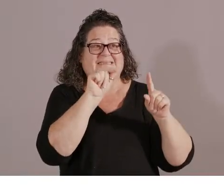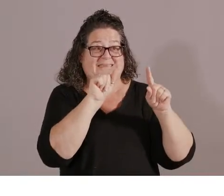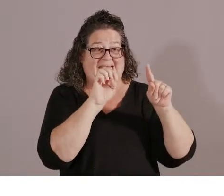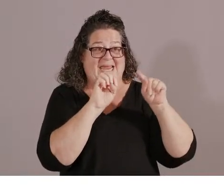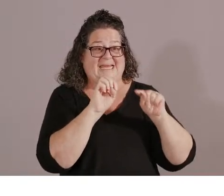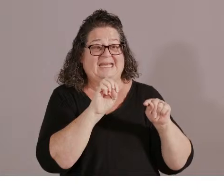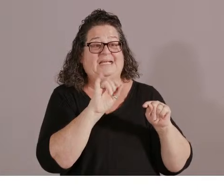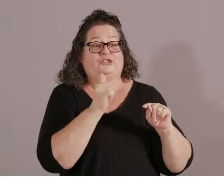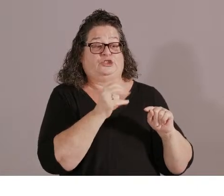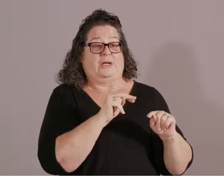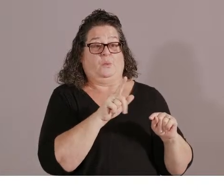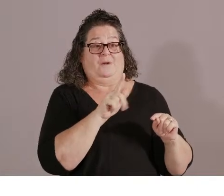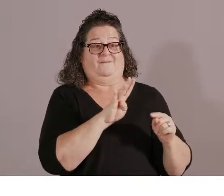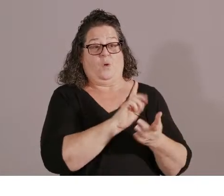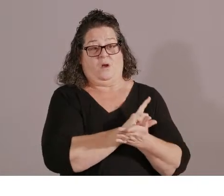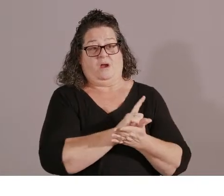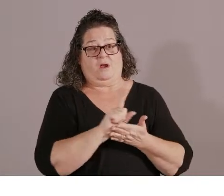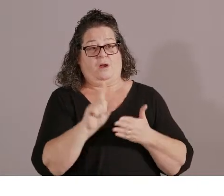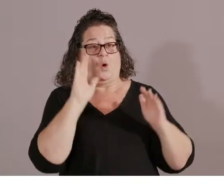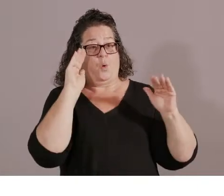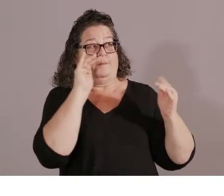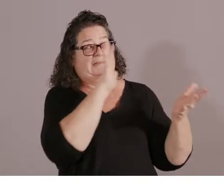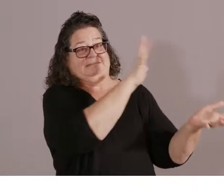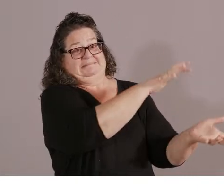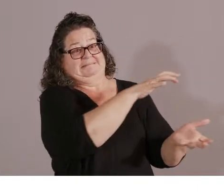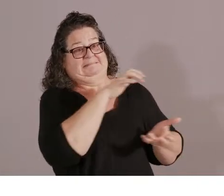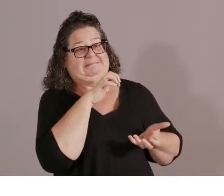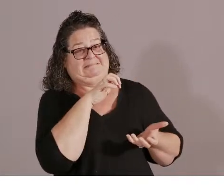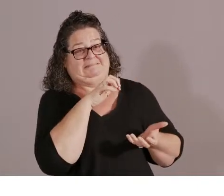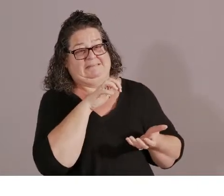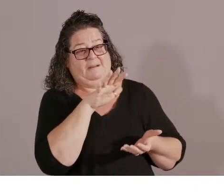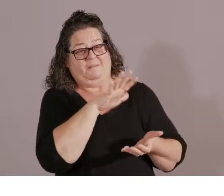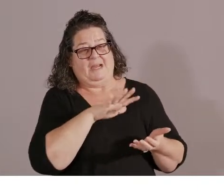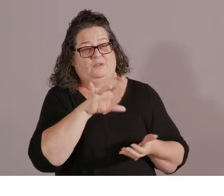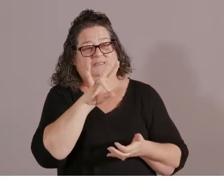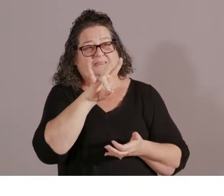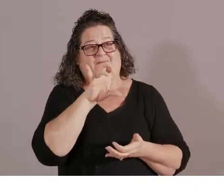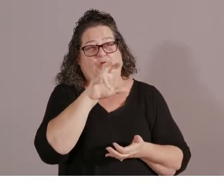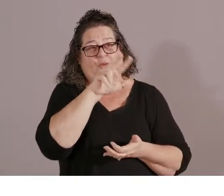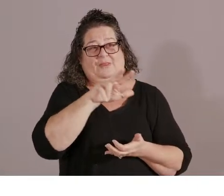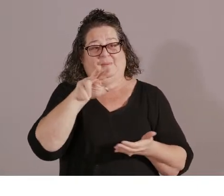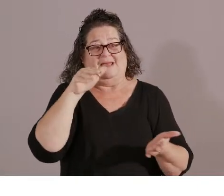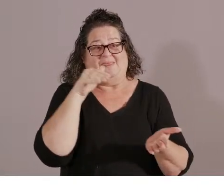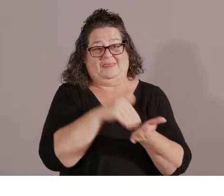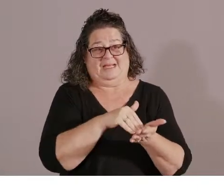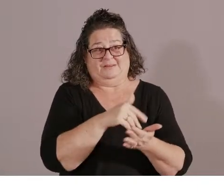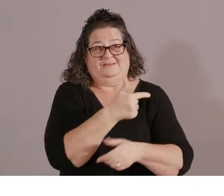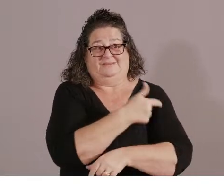a projected total of 733,000 doses out of